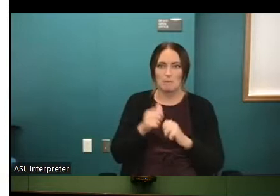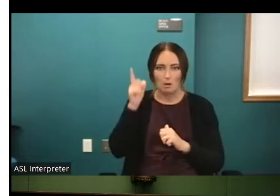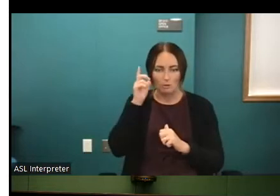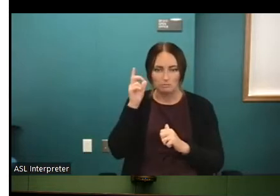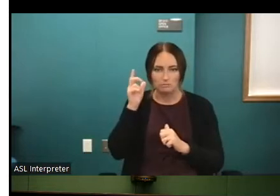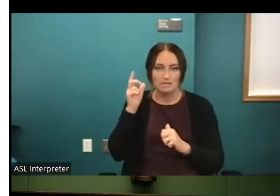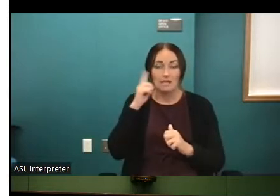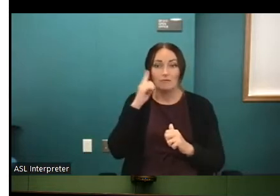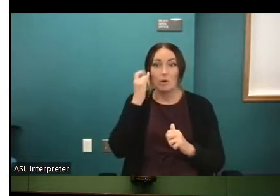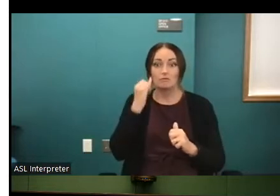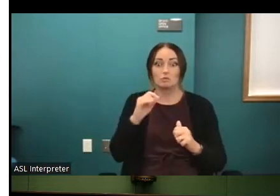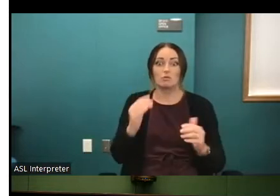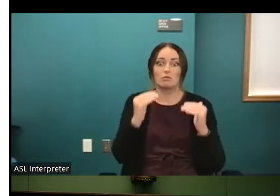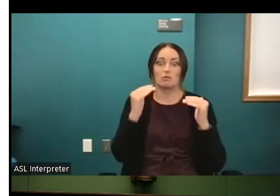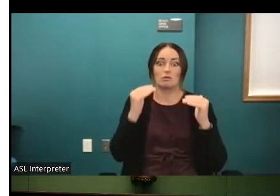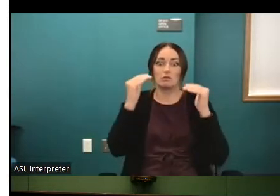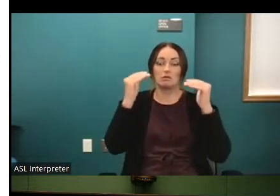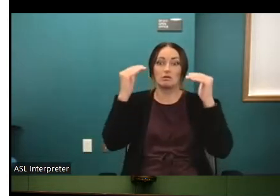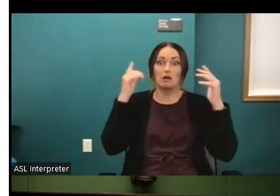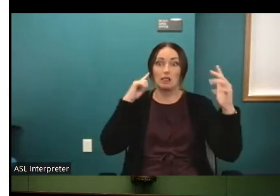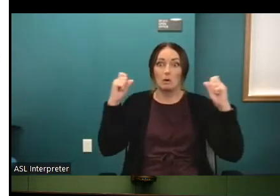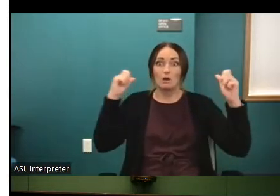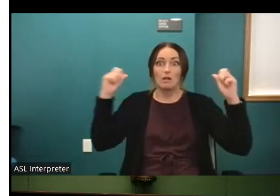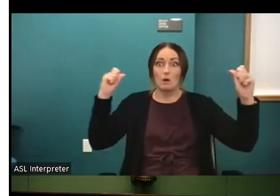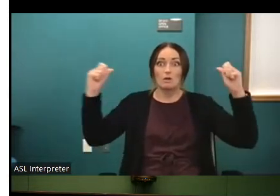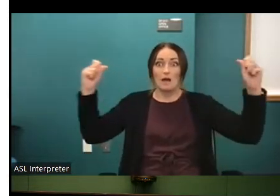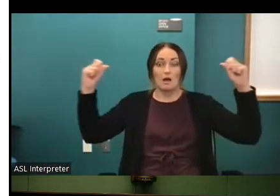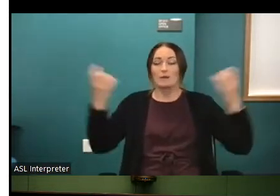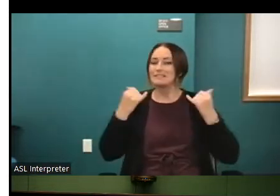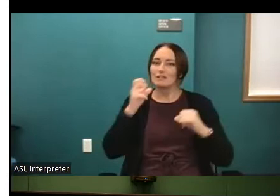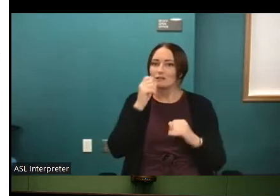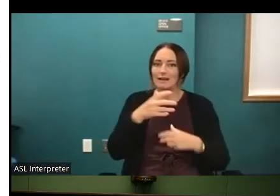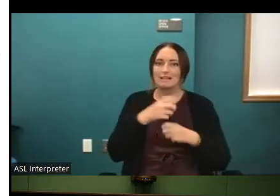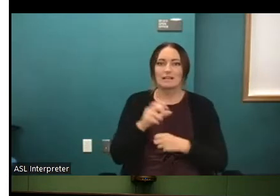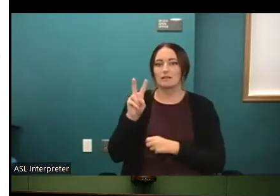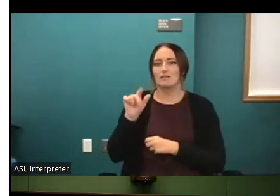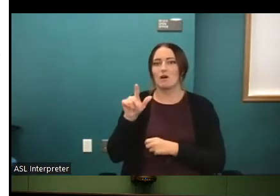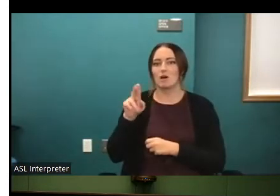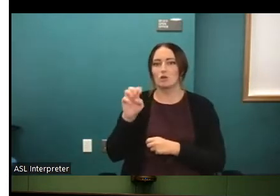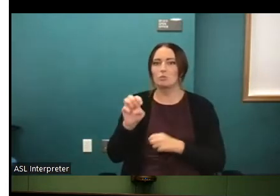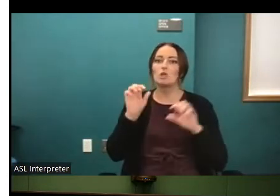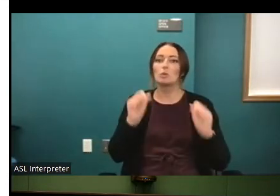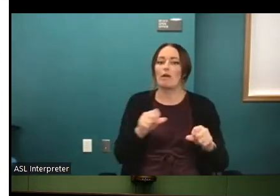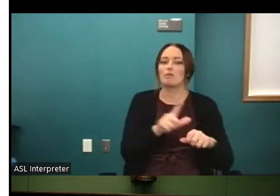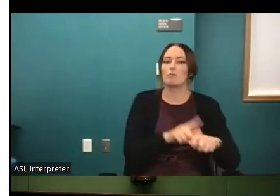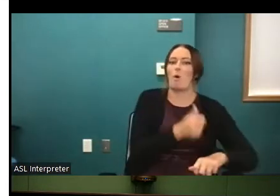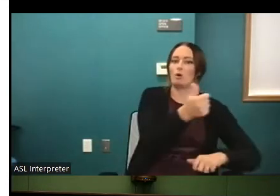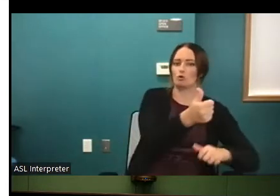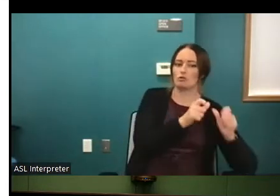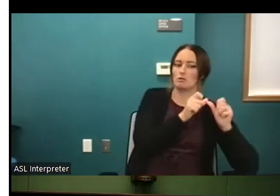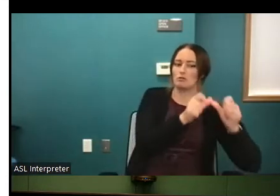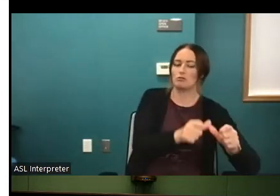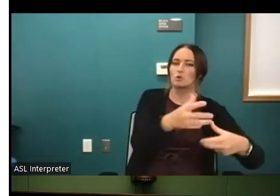louder, but you're still not getting the volume that you want, you can actually turn it on longer and get the more